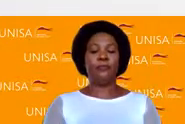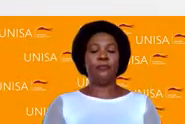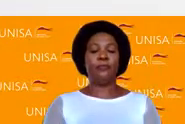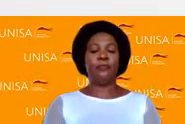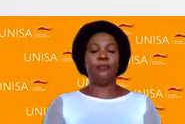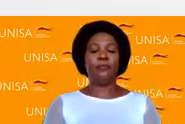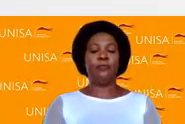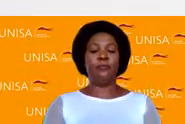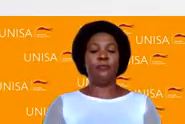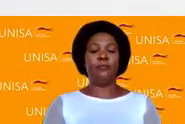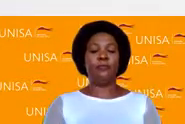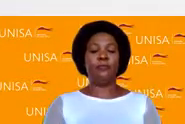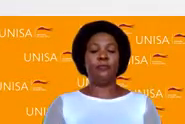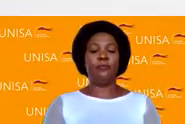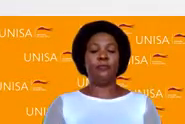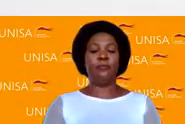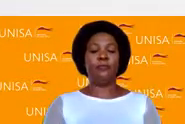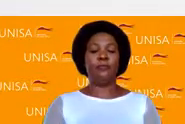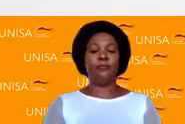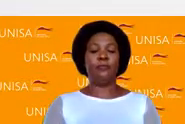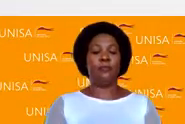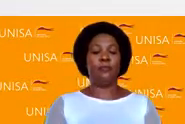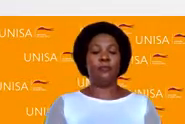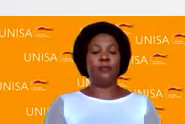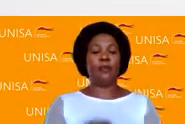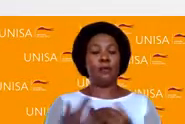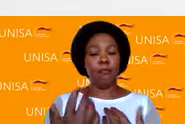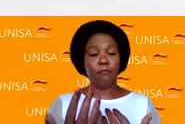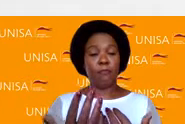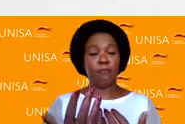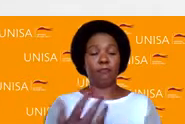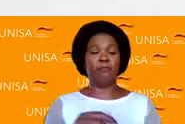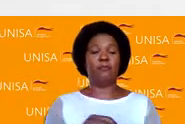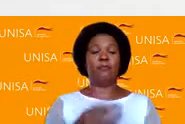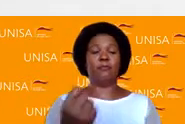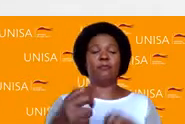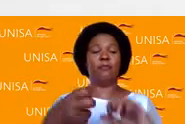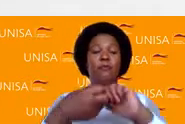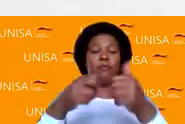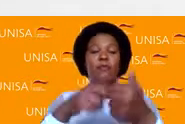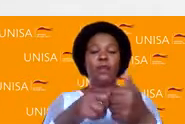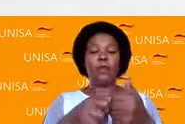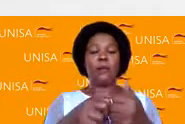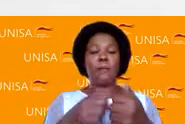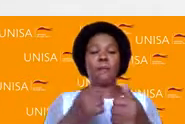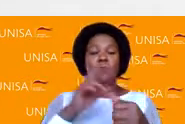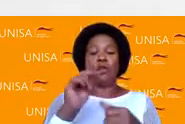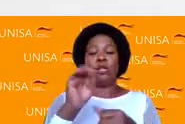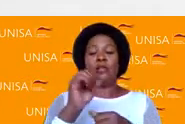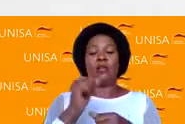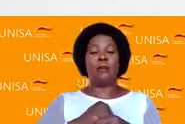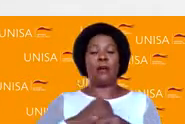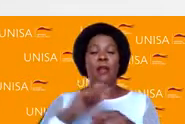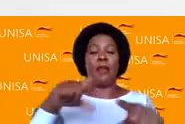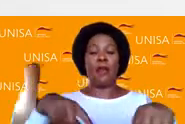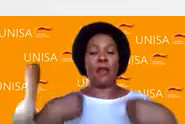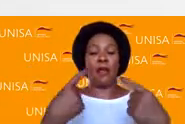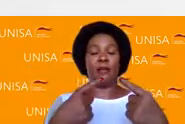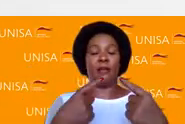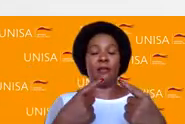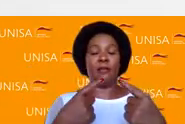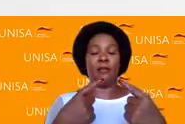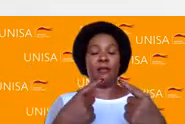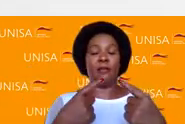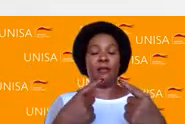So if you have any problems with myUnisa, My Life specifically, so for instance,